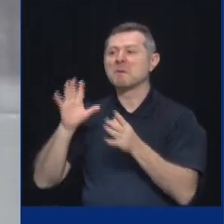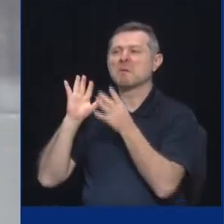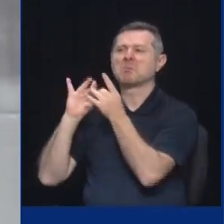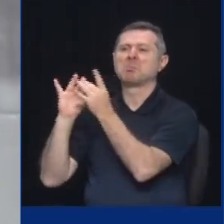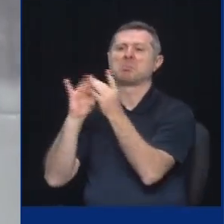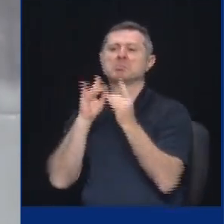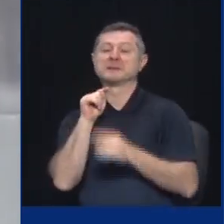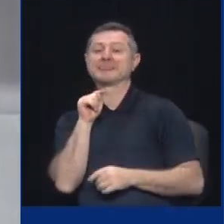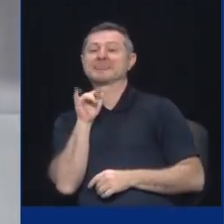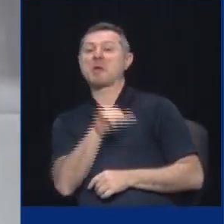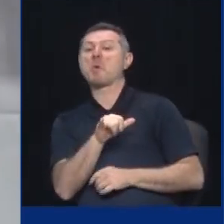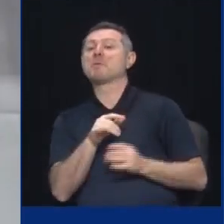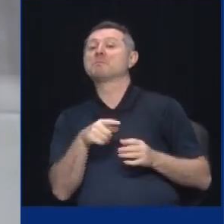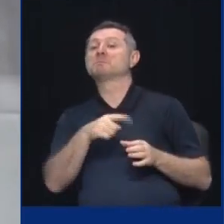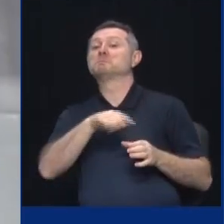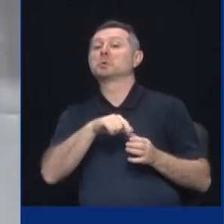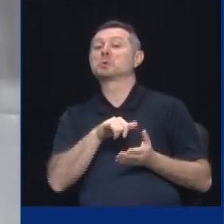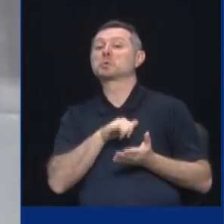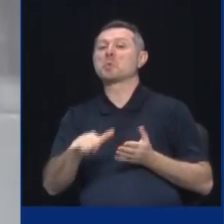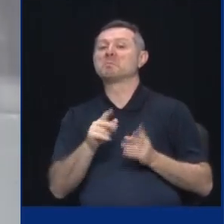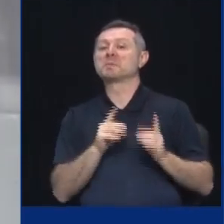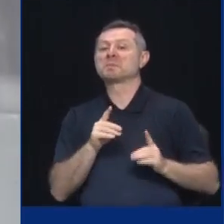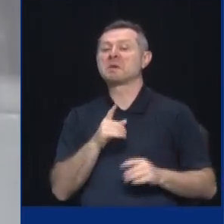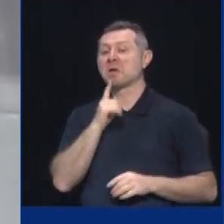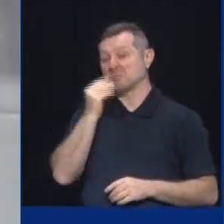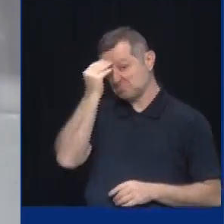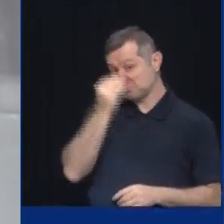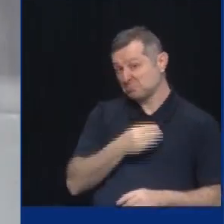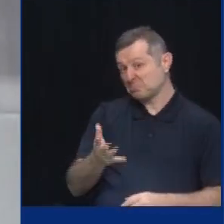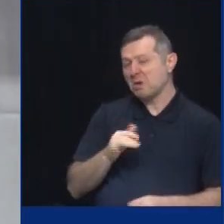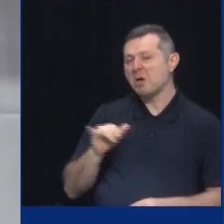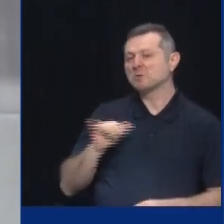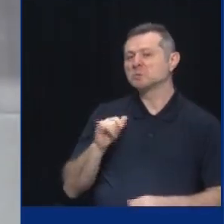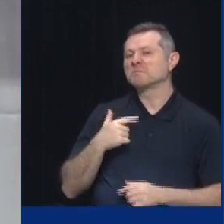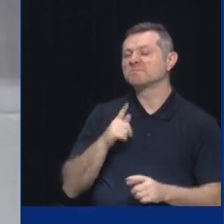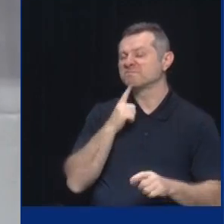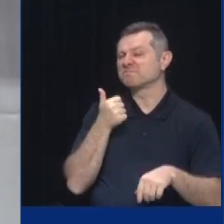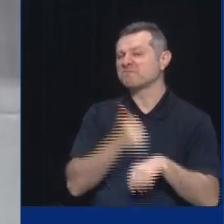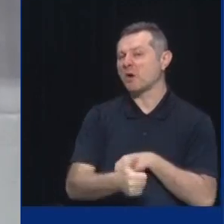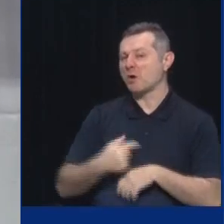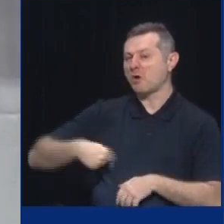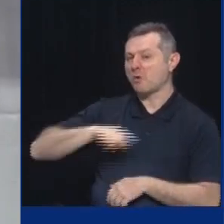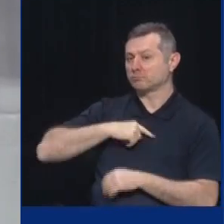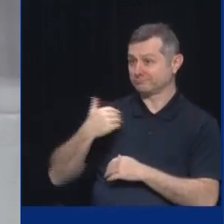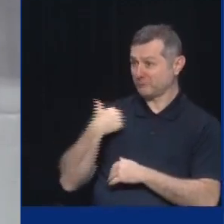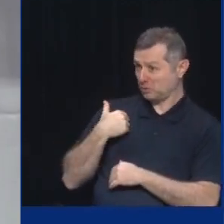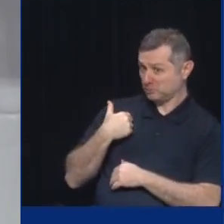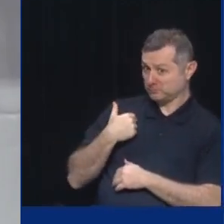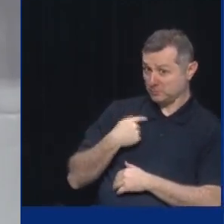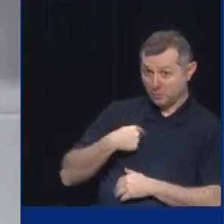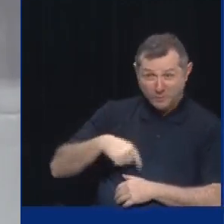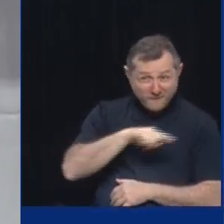if we had something to do with the cause of the COVID infection.